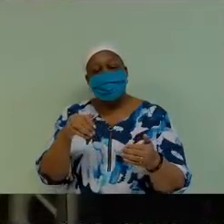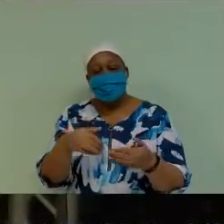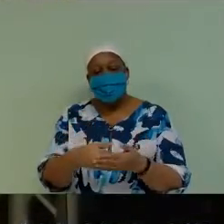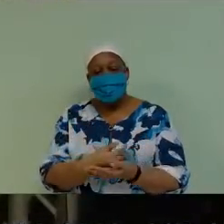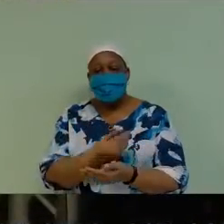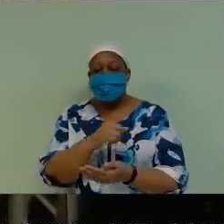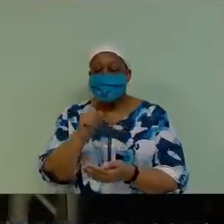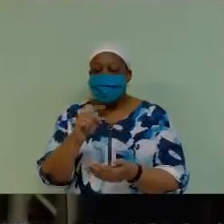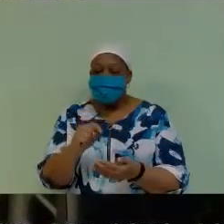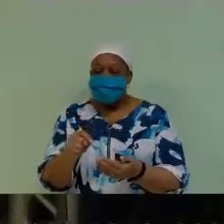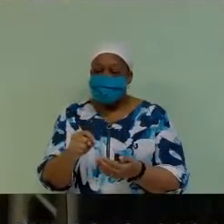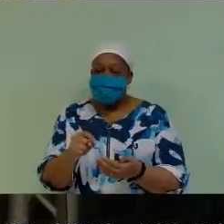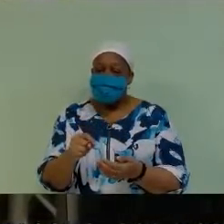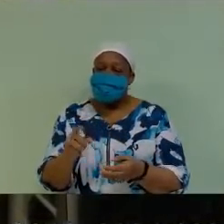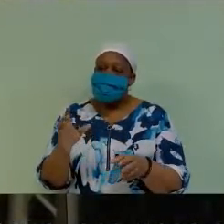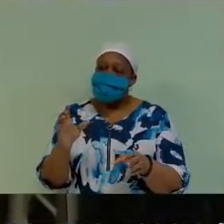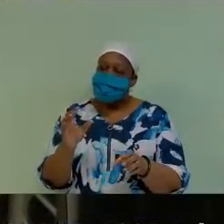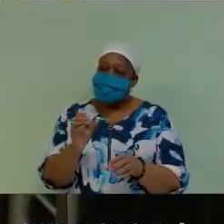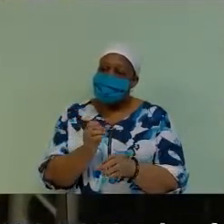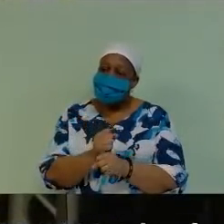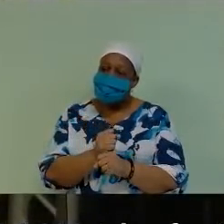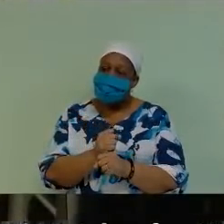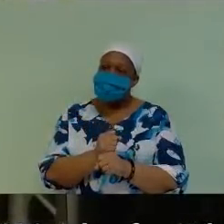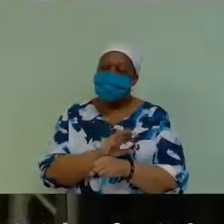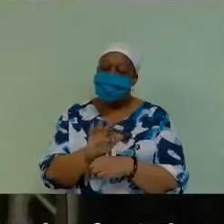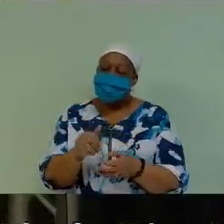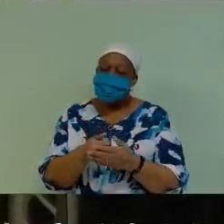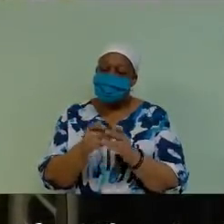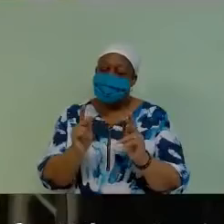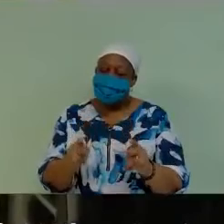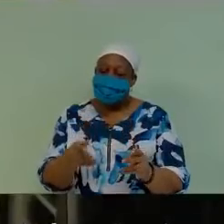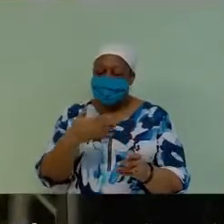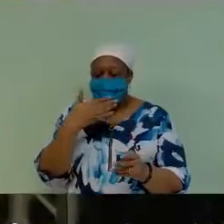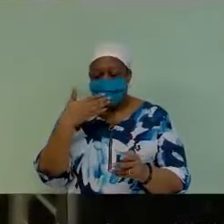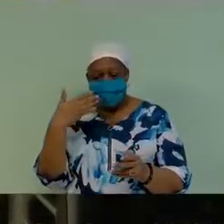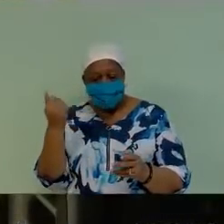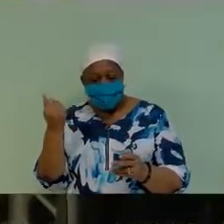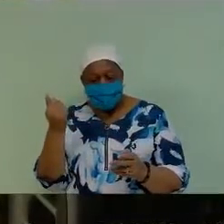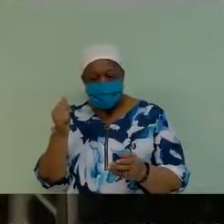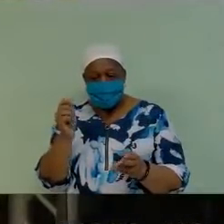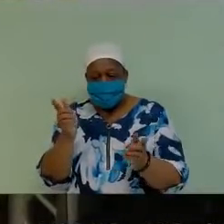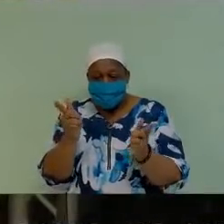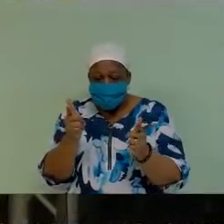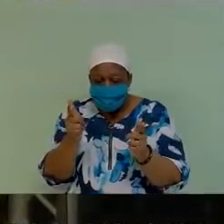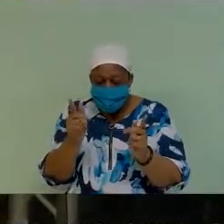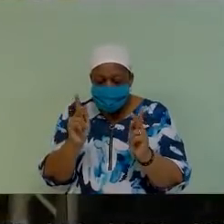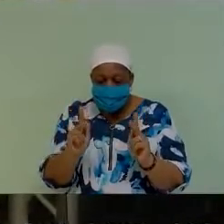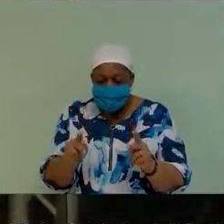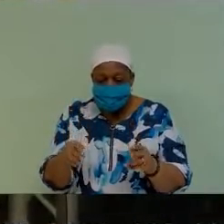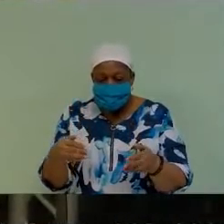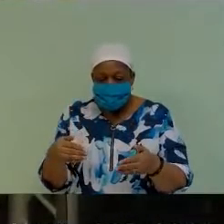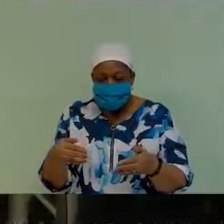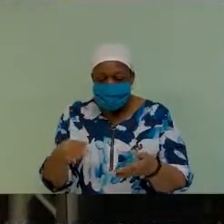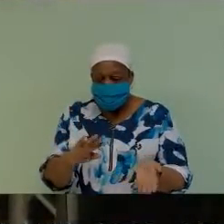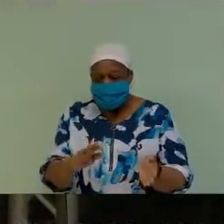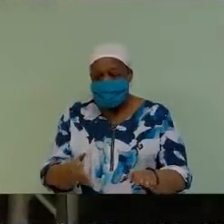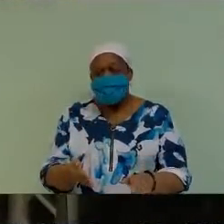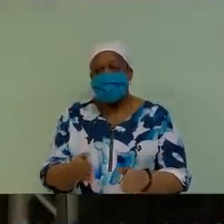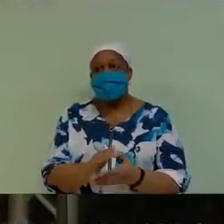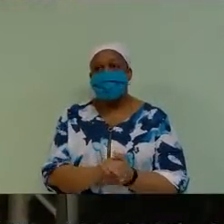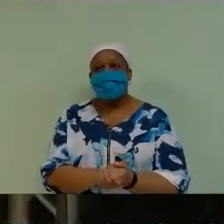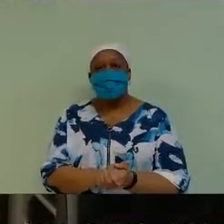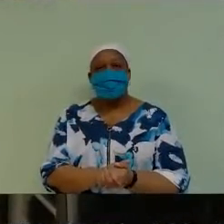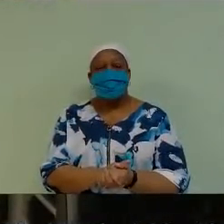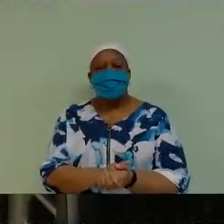to establish such a successful strategy in fighting COVID-19, such that they only had